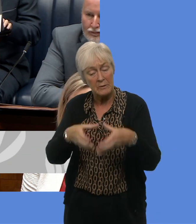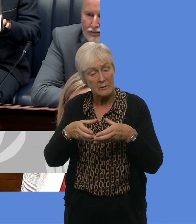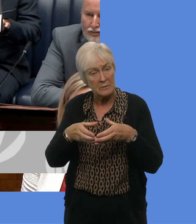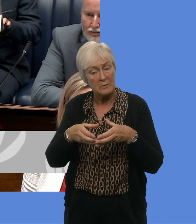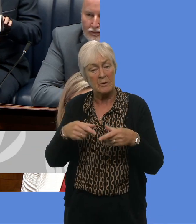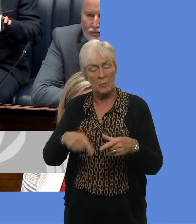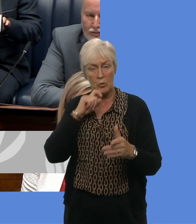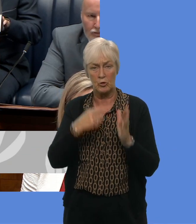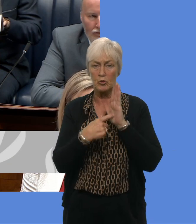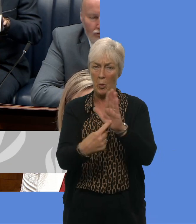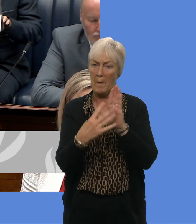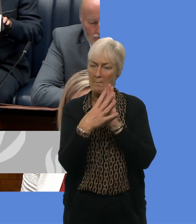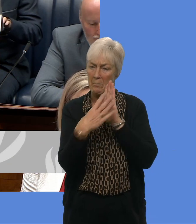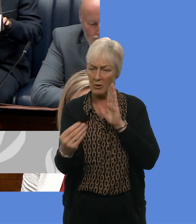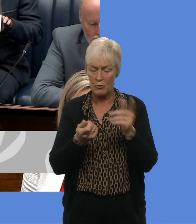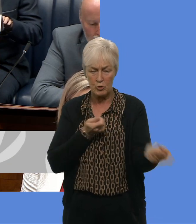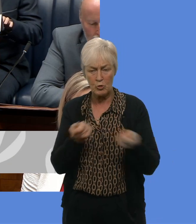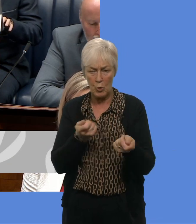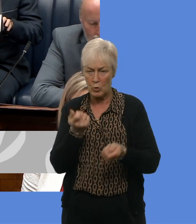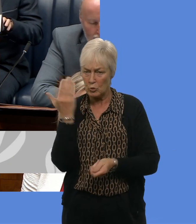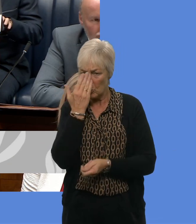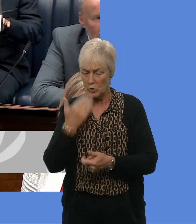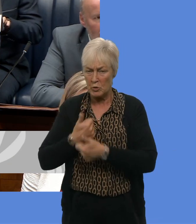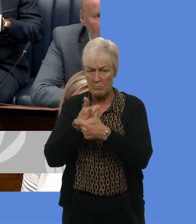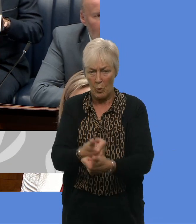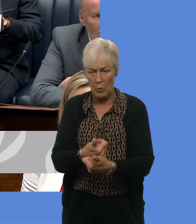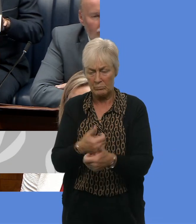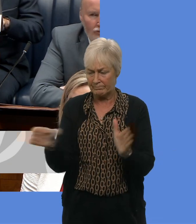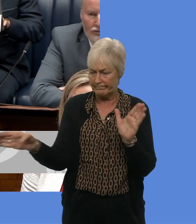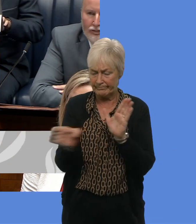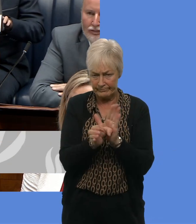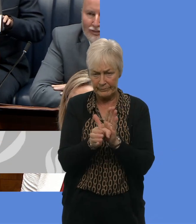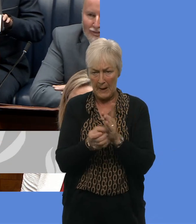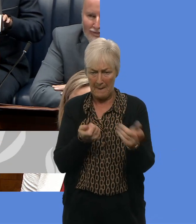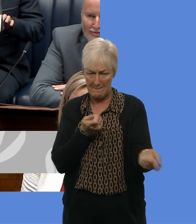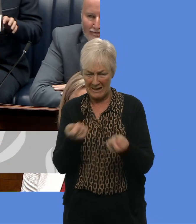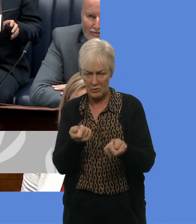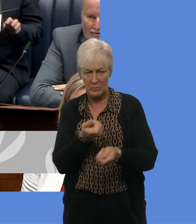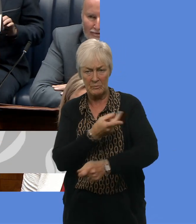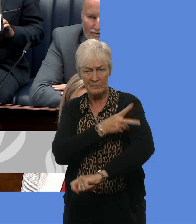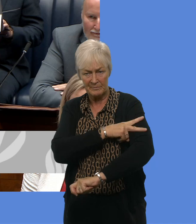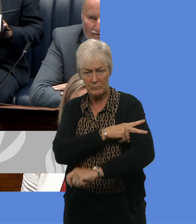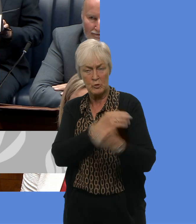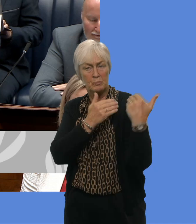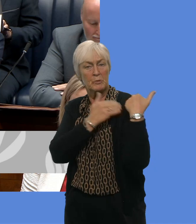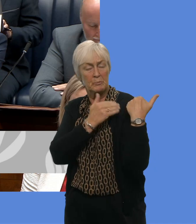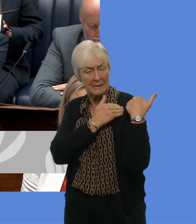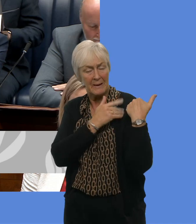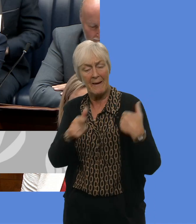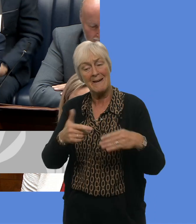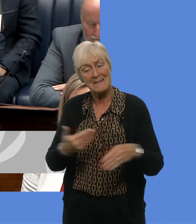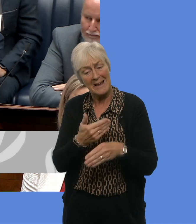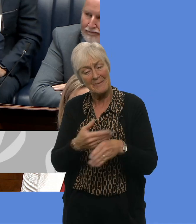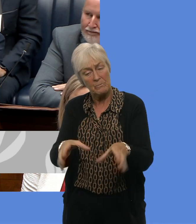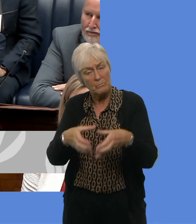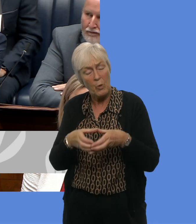proposed model for controlled school support, including a dedicated body to include managing authority responsibility. The task force is due